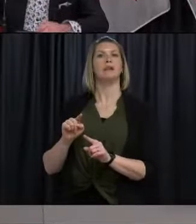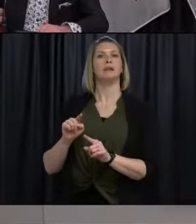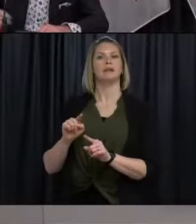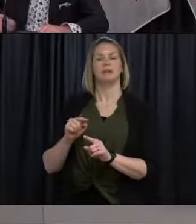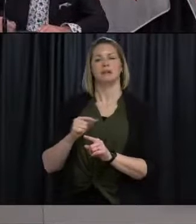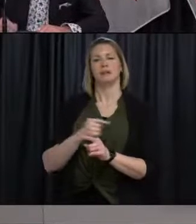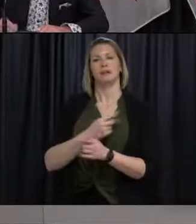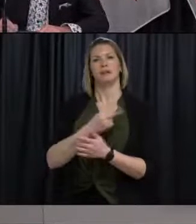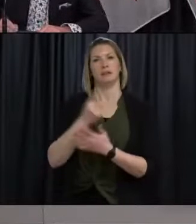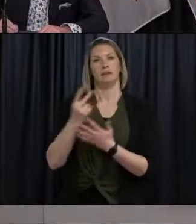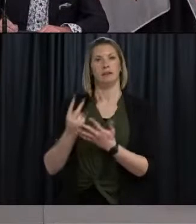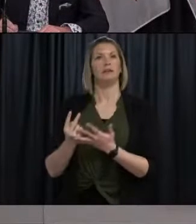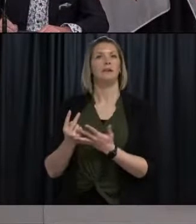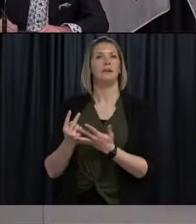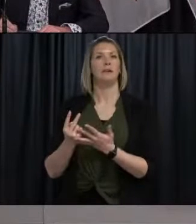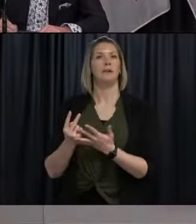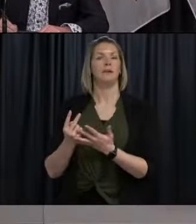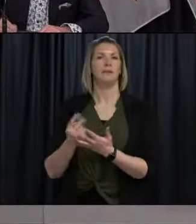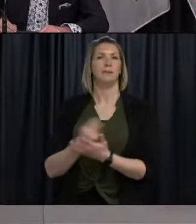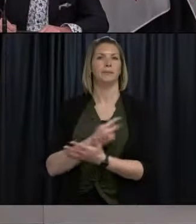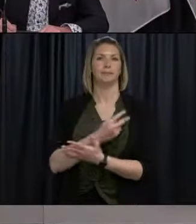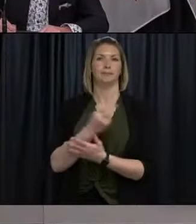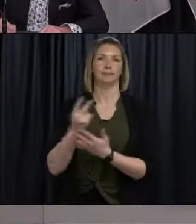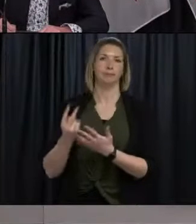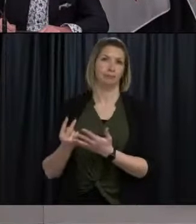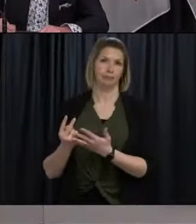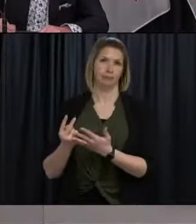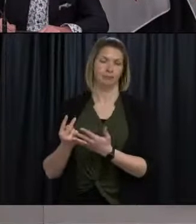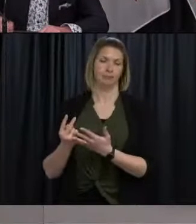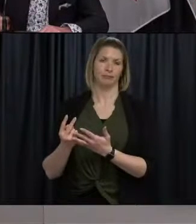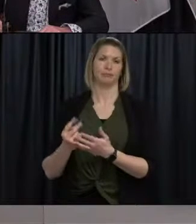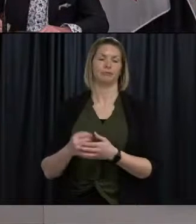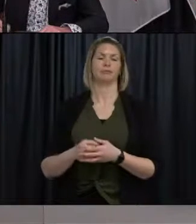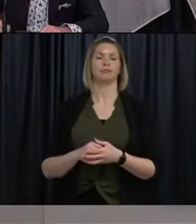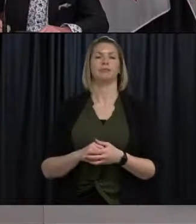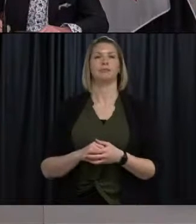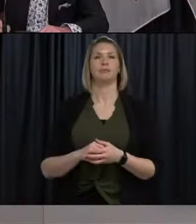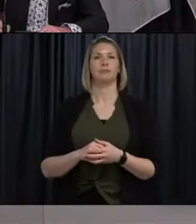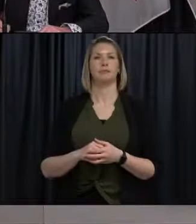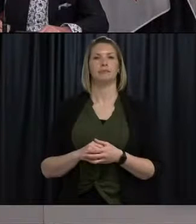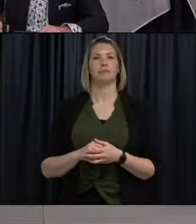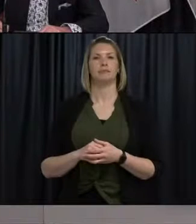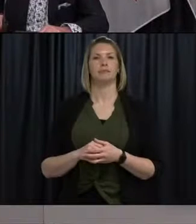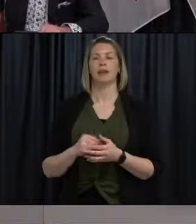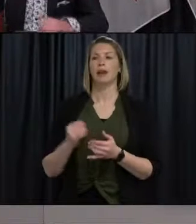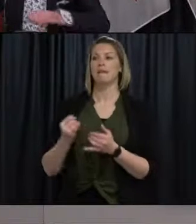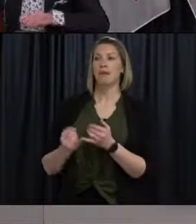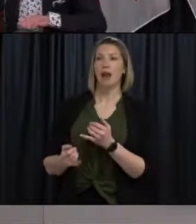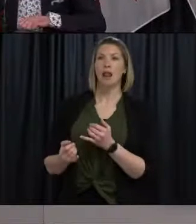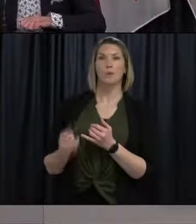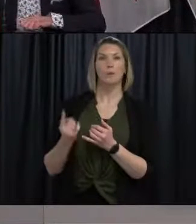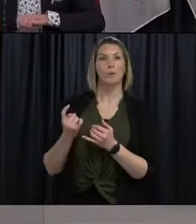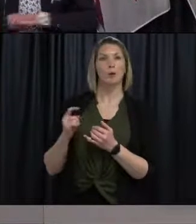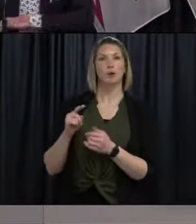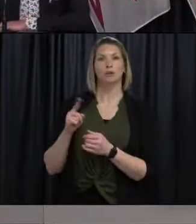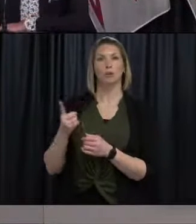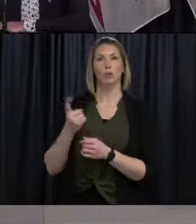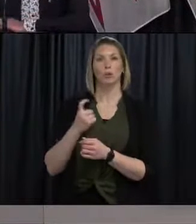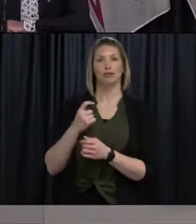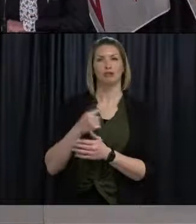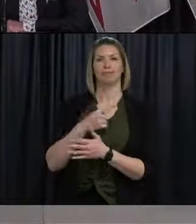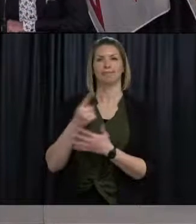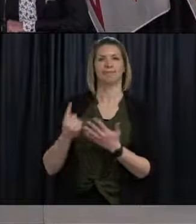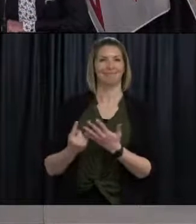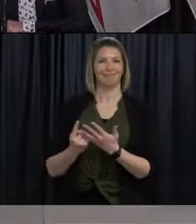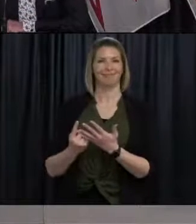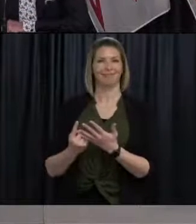reporter will have the opportunity to ask 1 question and 1 follow-up per round. Following this, I will ask each reporter if they have 1 final question. Our